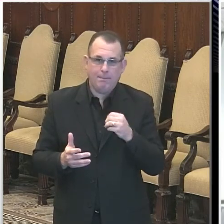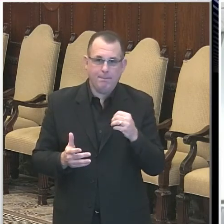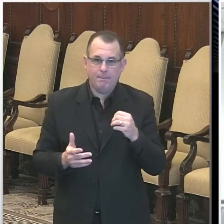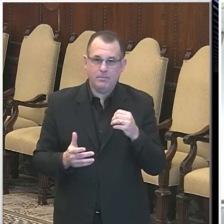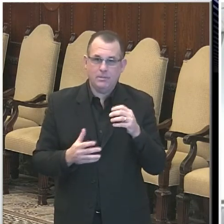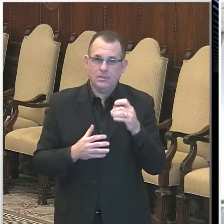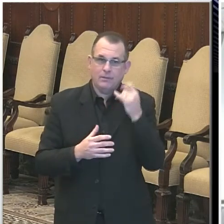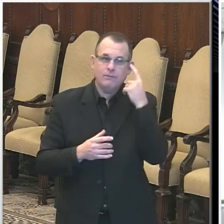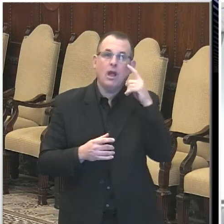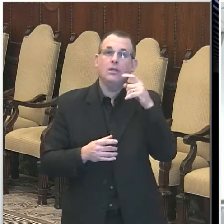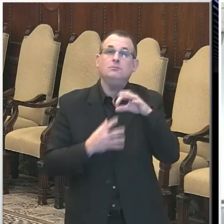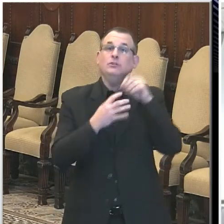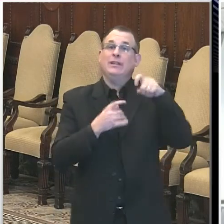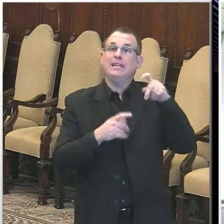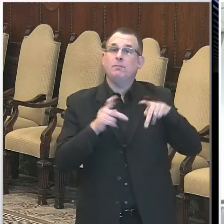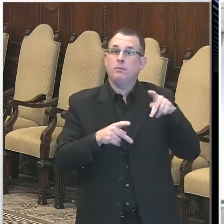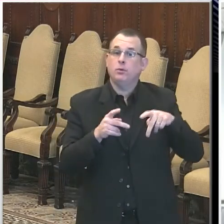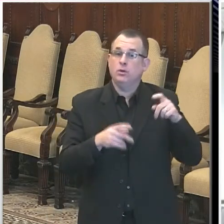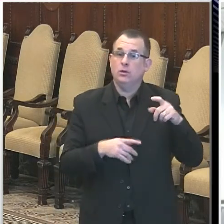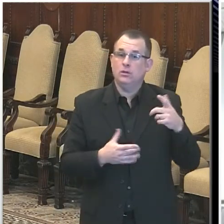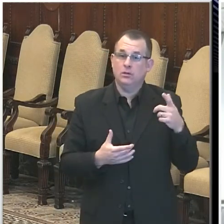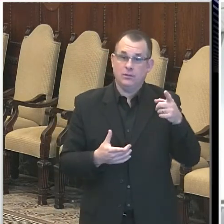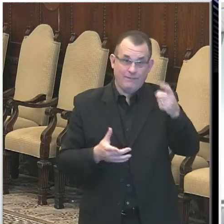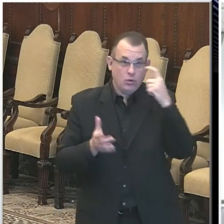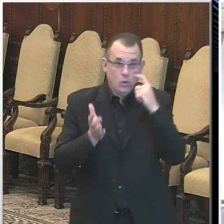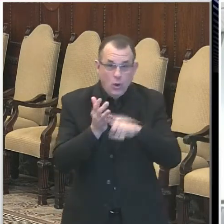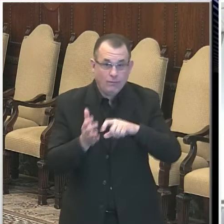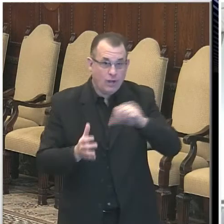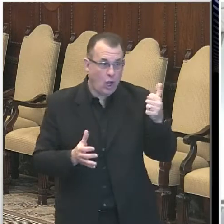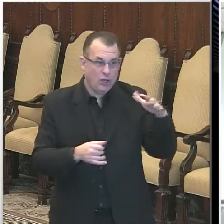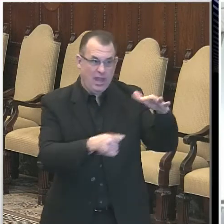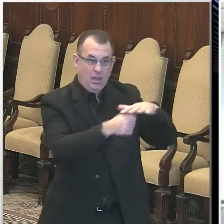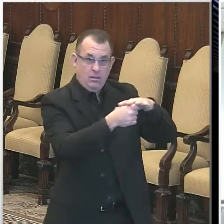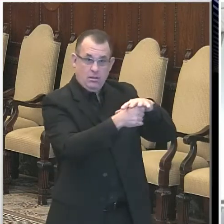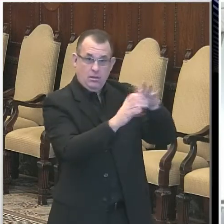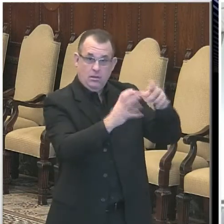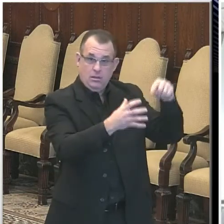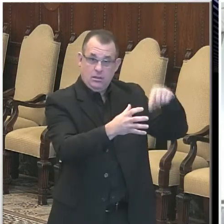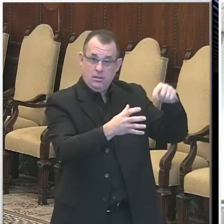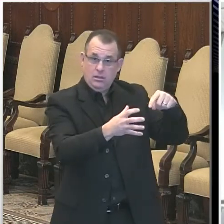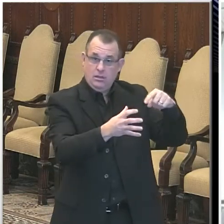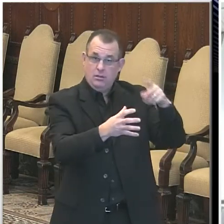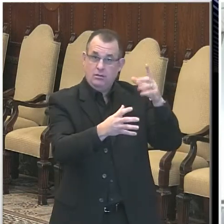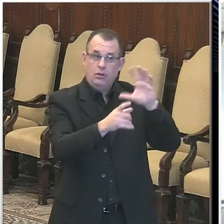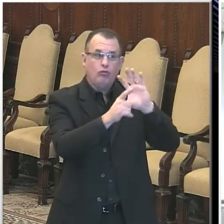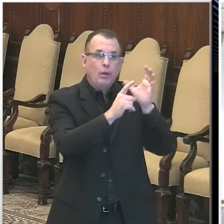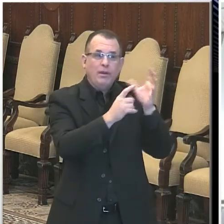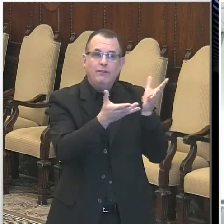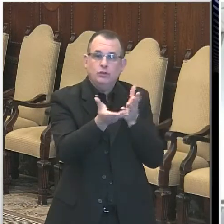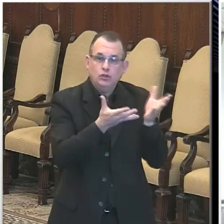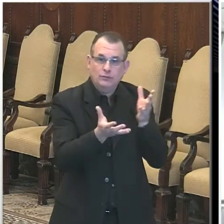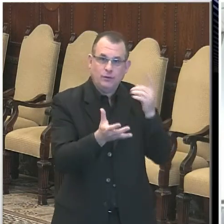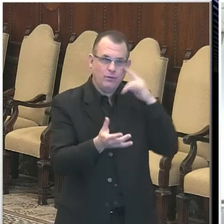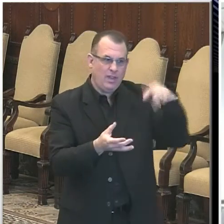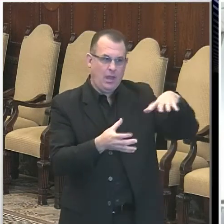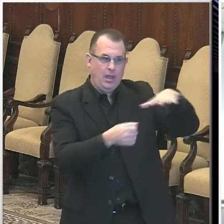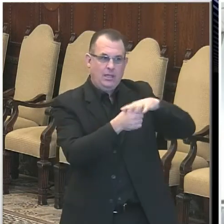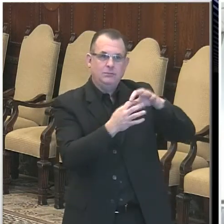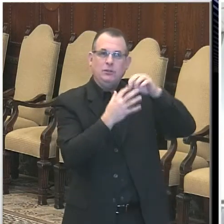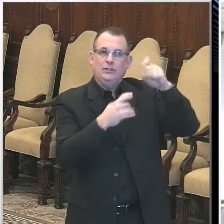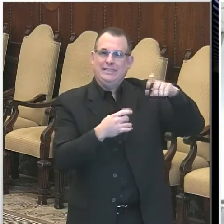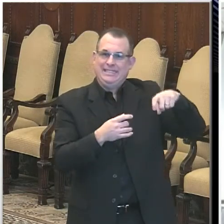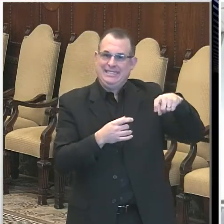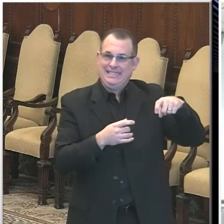needs. We've identified an alternate site, and once we have wraparound services identified, I'll certainly be talking about that in more